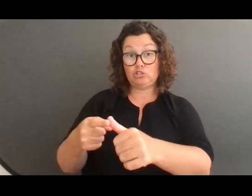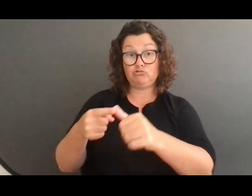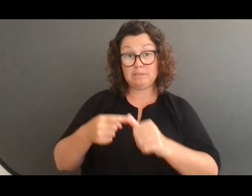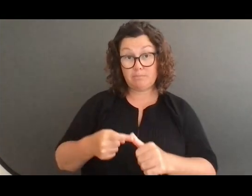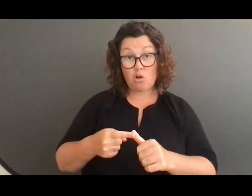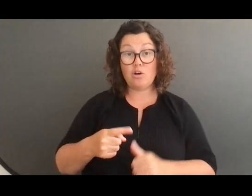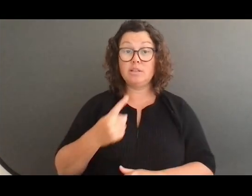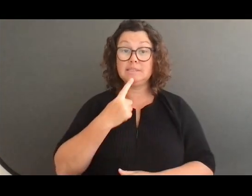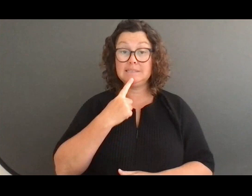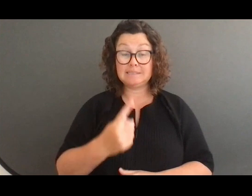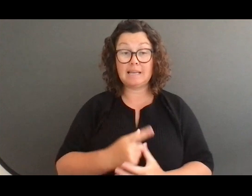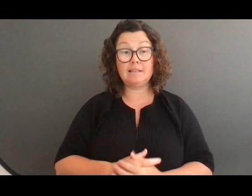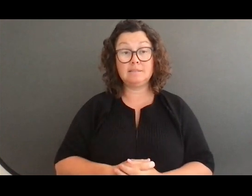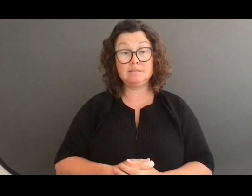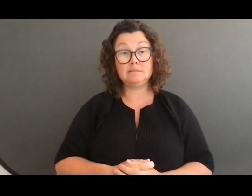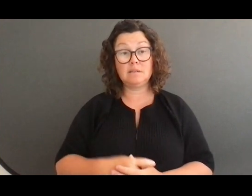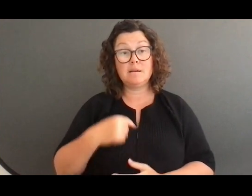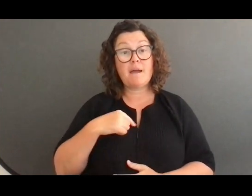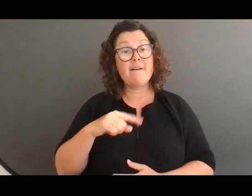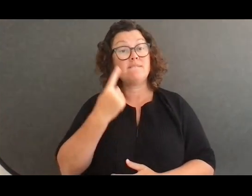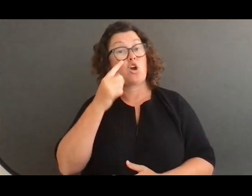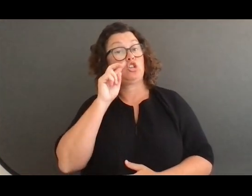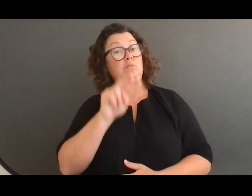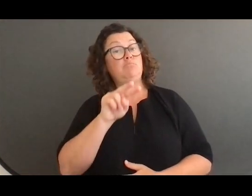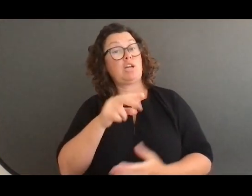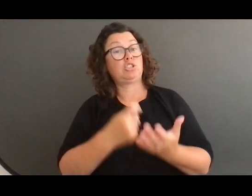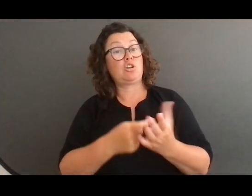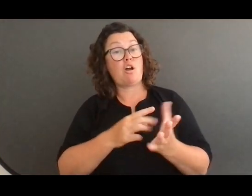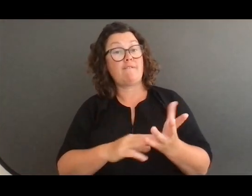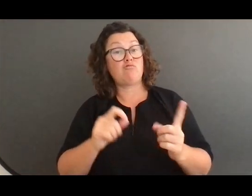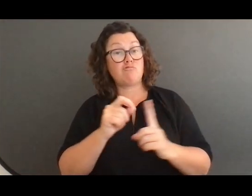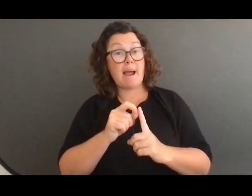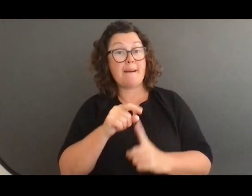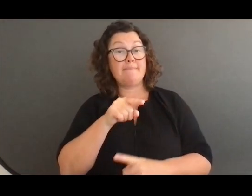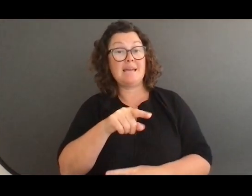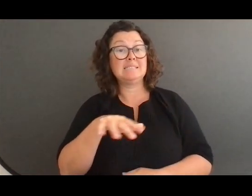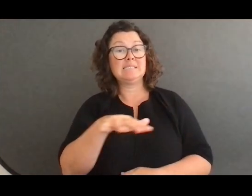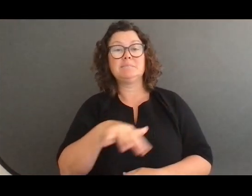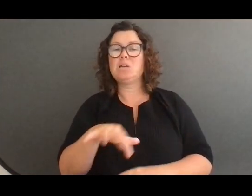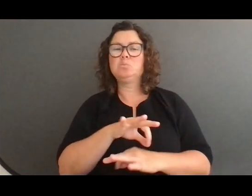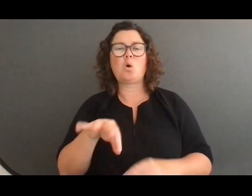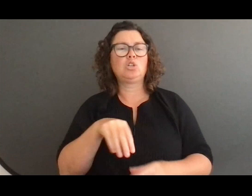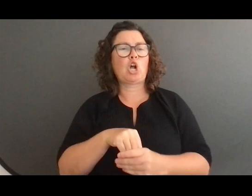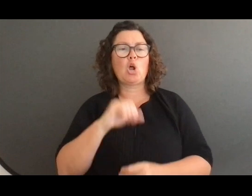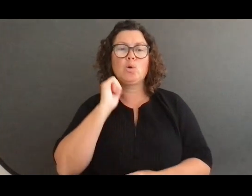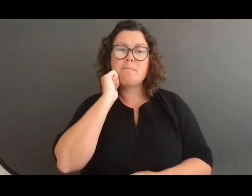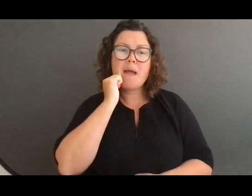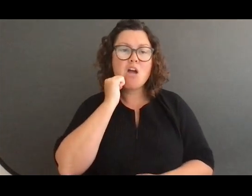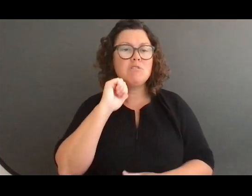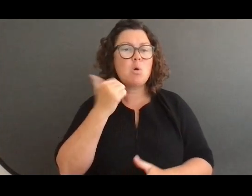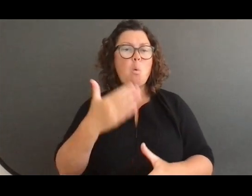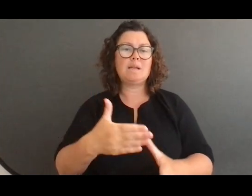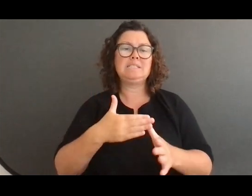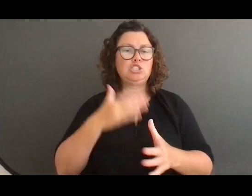the quote here, her first impression of RAMP is that it is a Pākehā space that is unlikely to include Māori and Indigenous thinking and work based simply on the